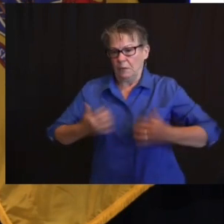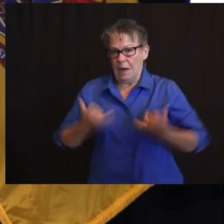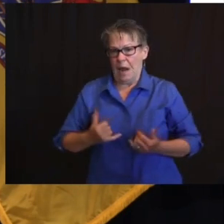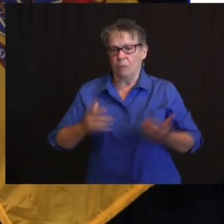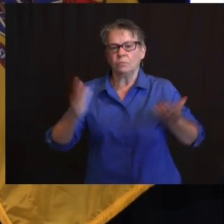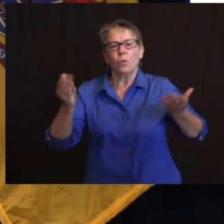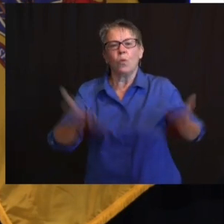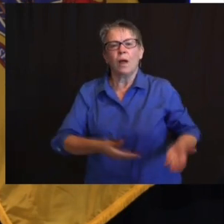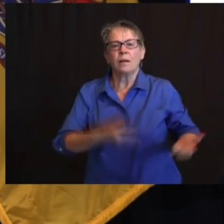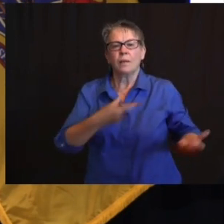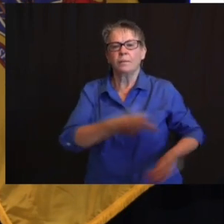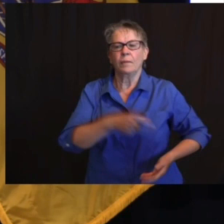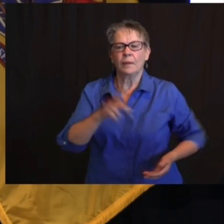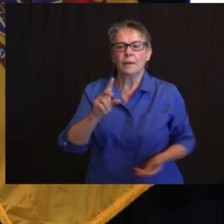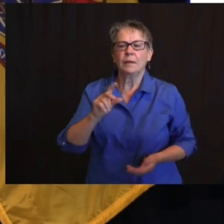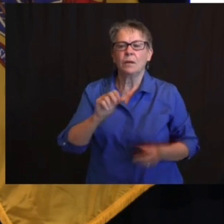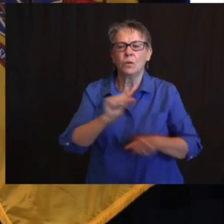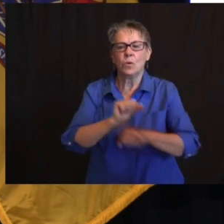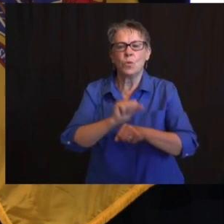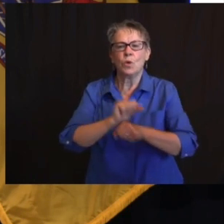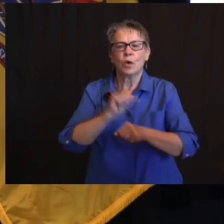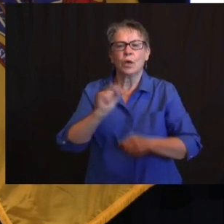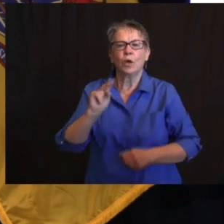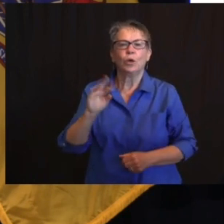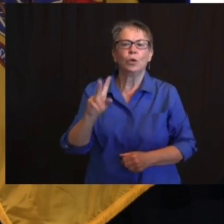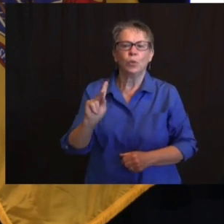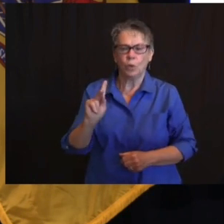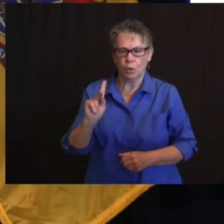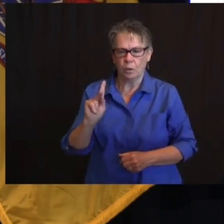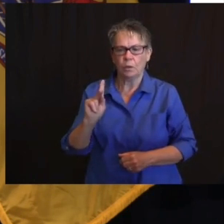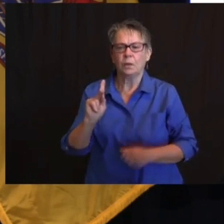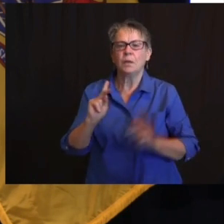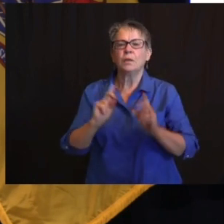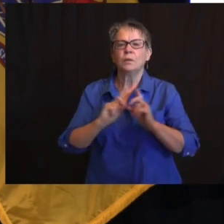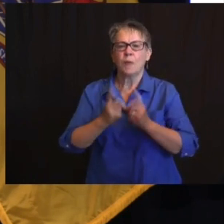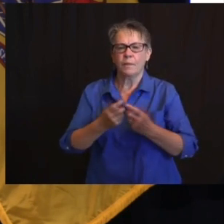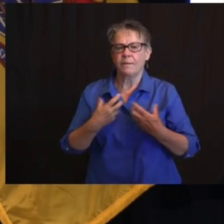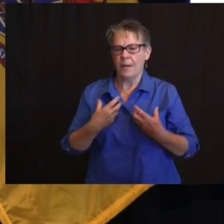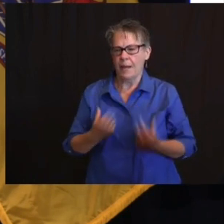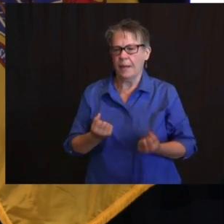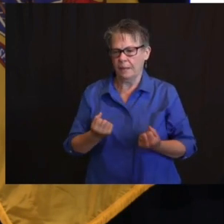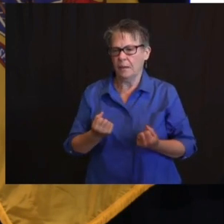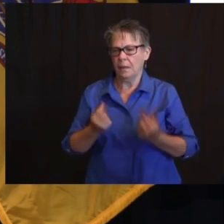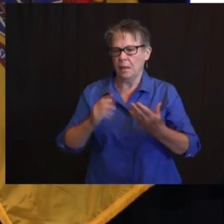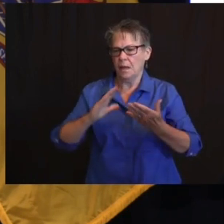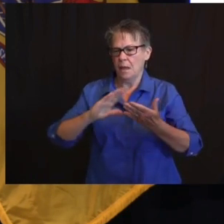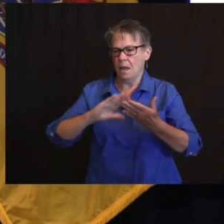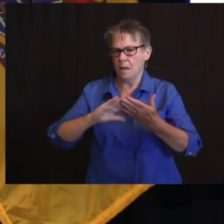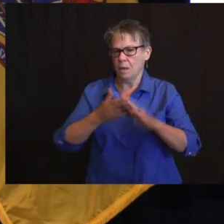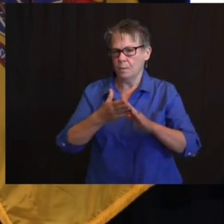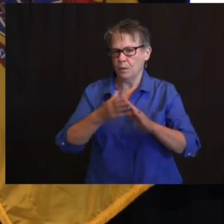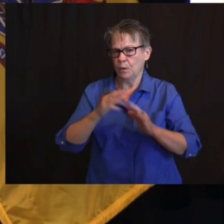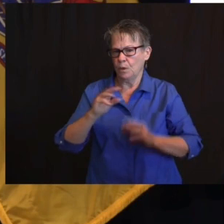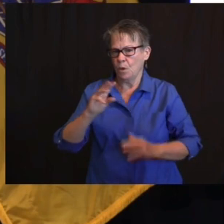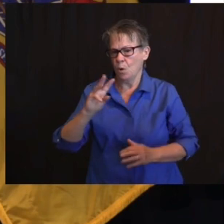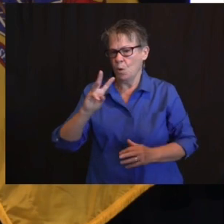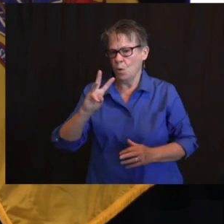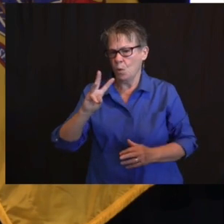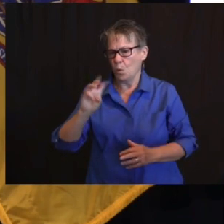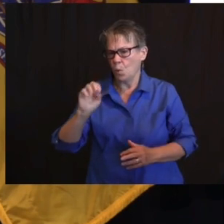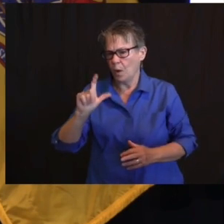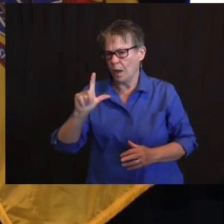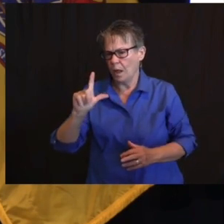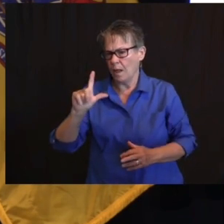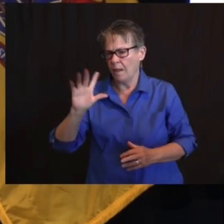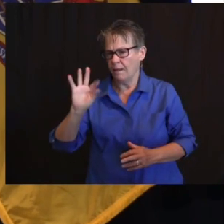at the Newark Department of Health and Community Wellness. I mentioned her background earlier, an extraordinary story in her own right. Please help me